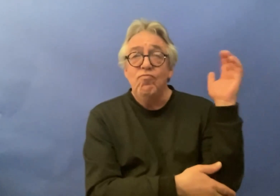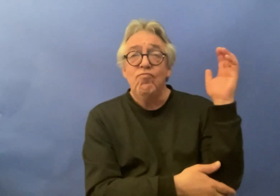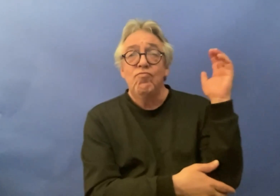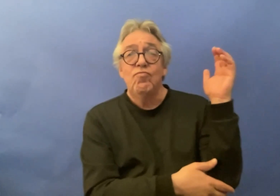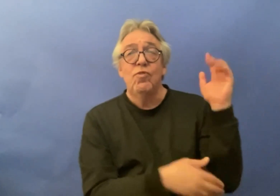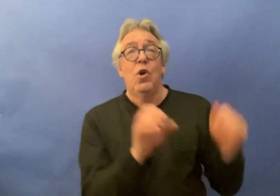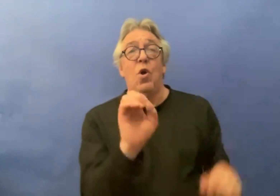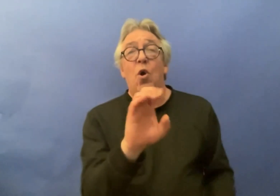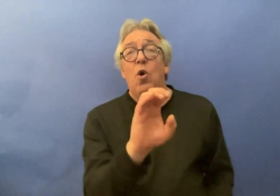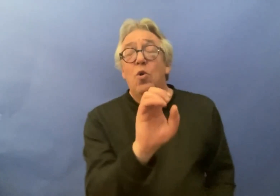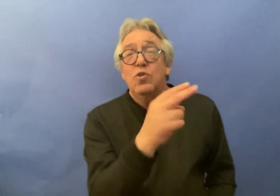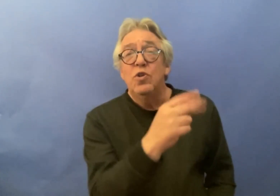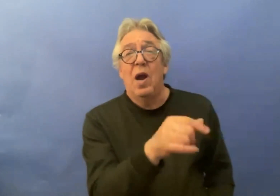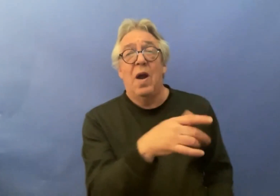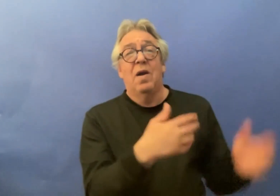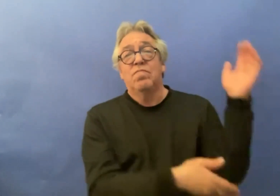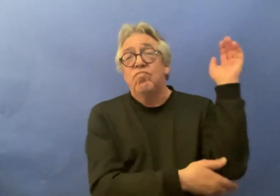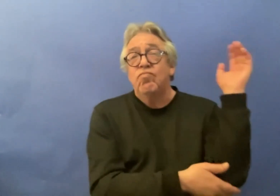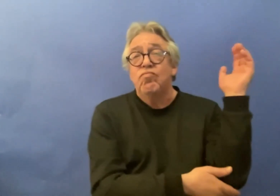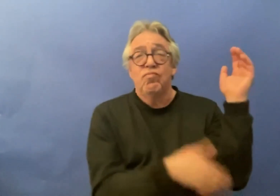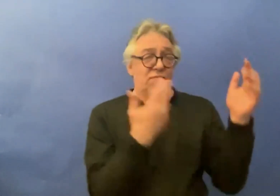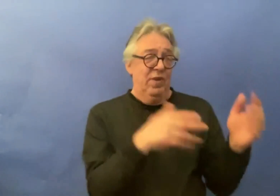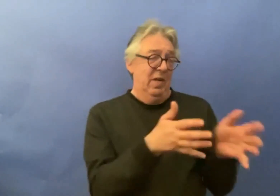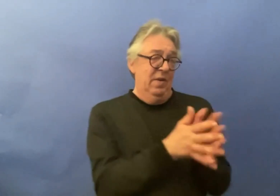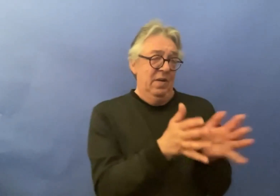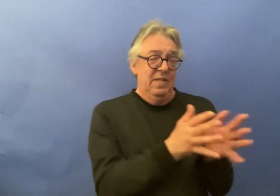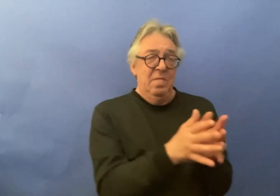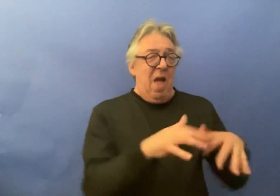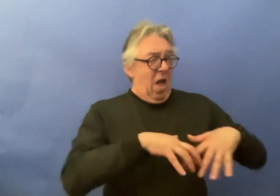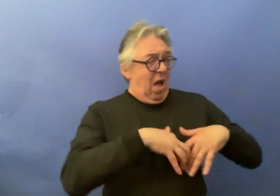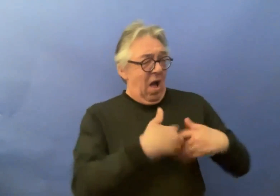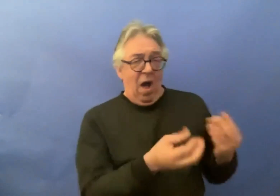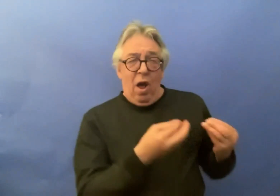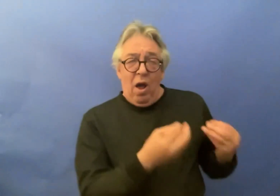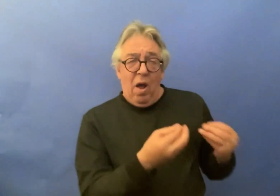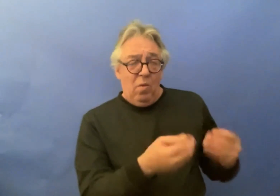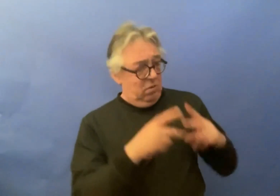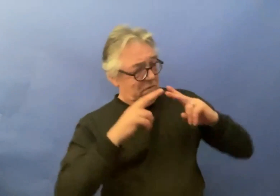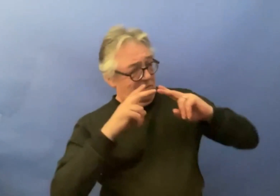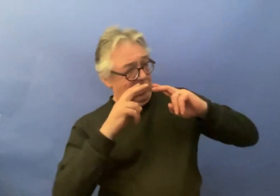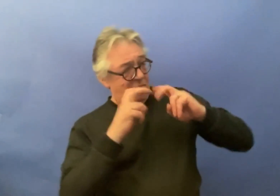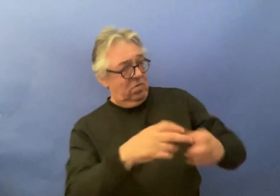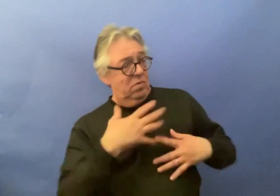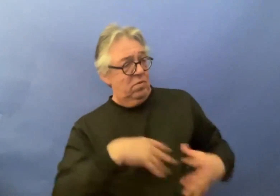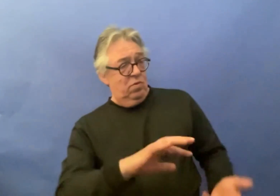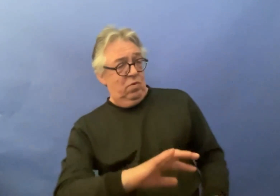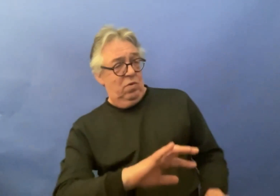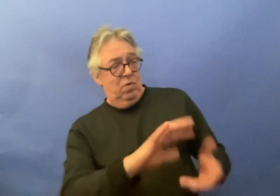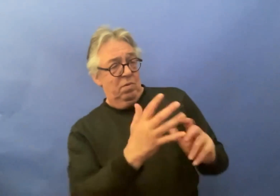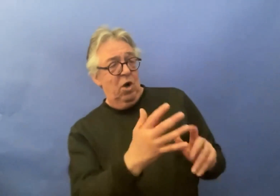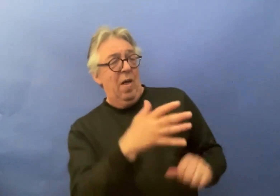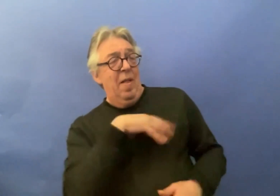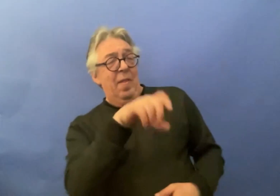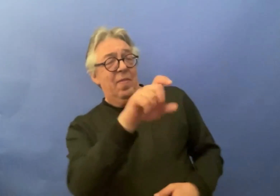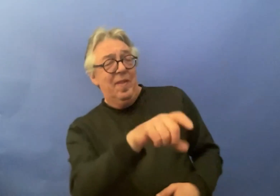of capturing the need and the specific vulnerability in the humanitarian needs overview and